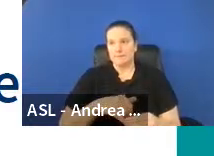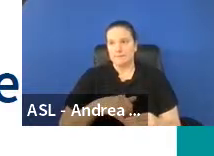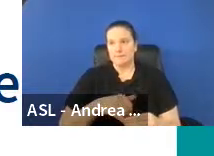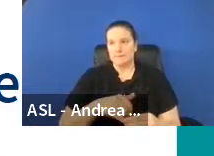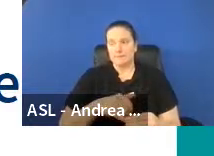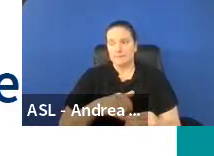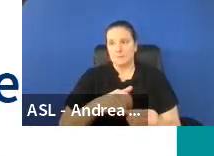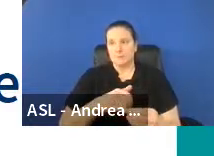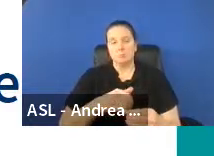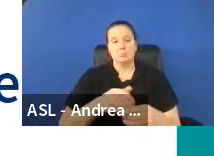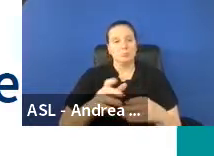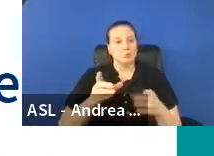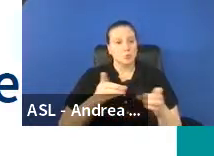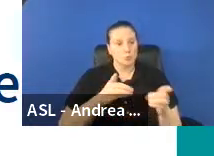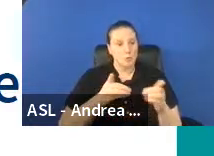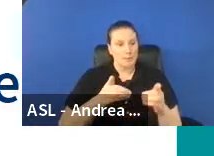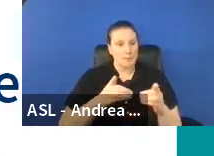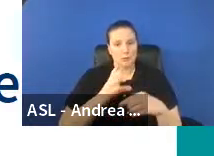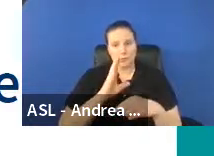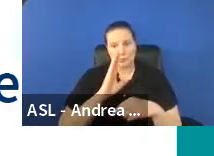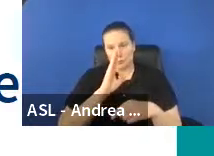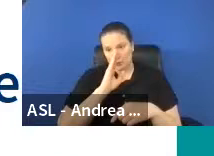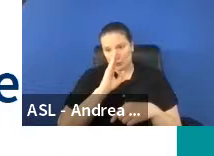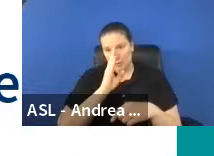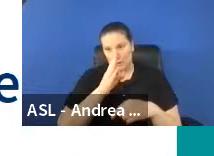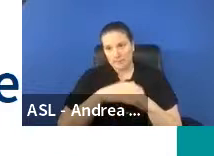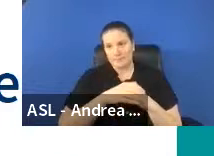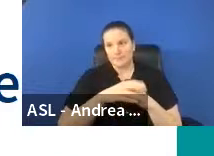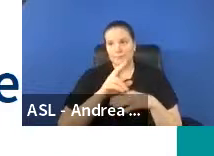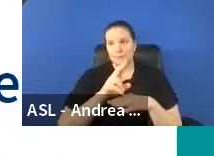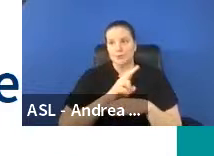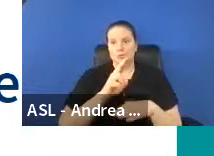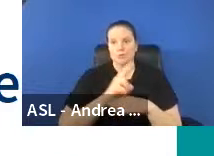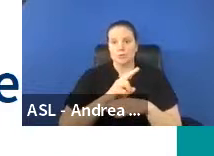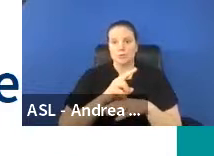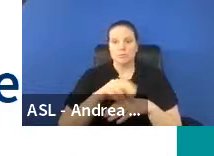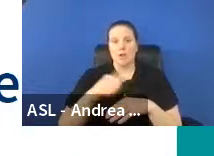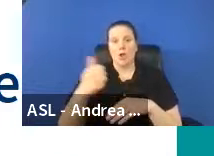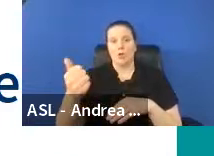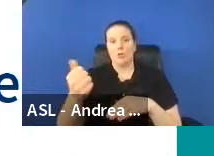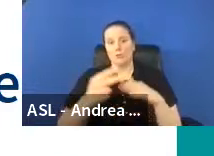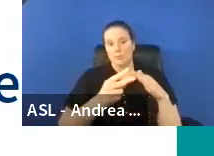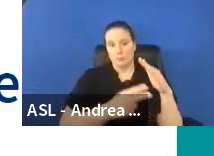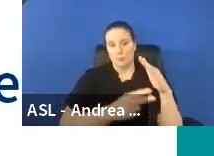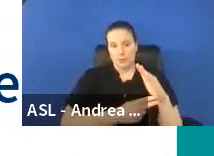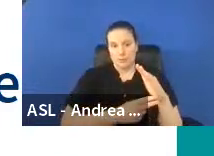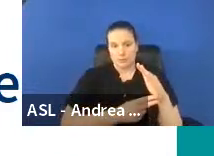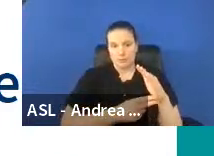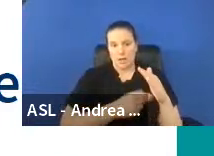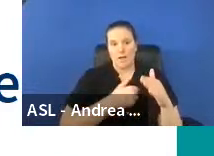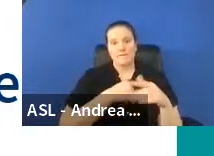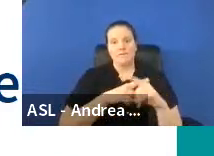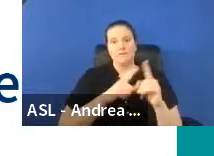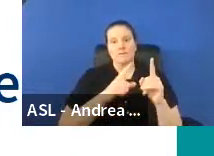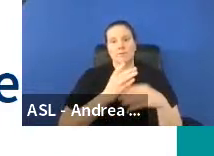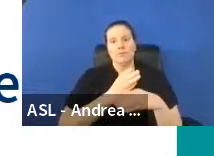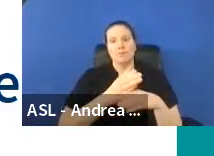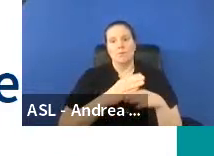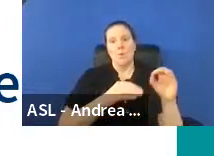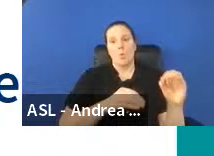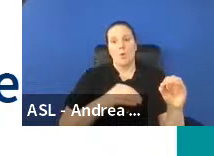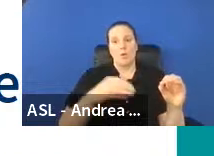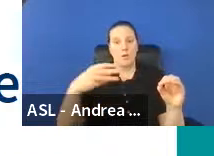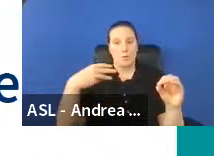Describing those differences between direct and using an arterial bridge. There was a difference between Oregon and